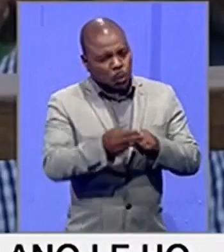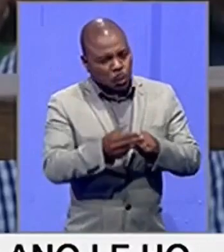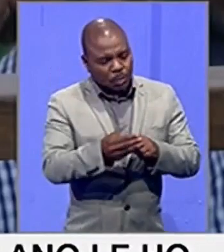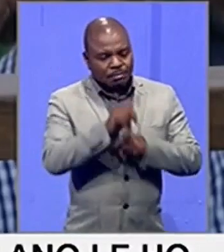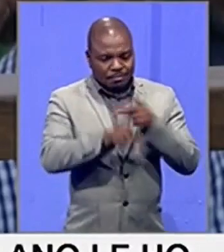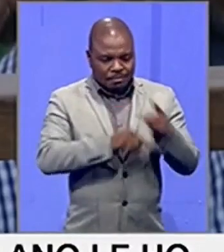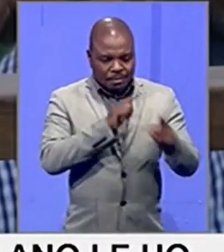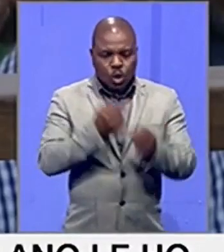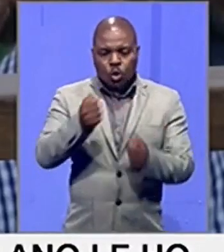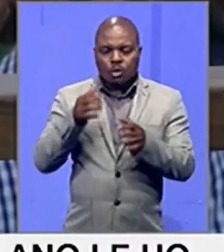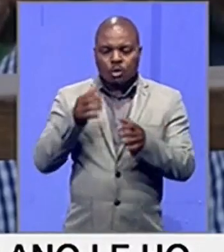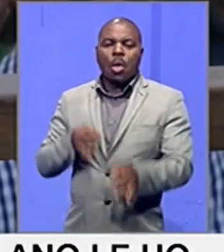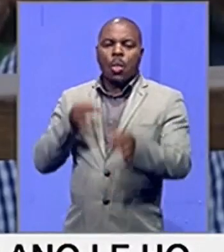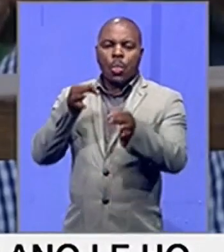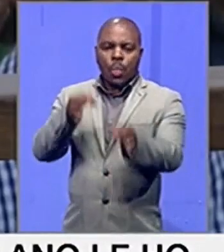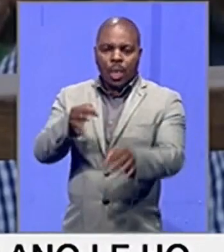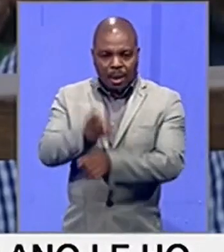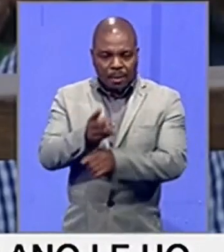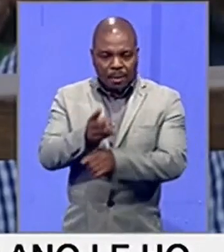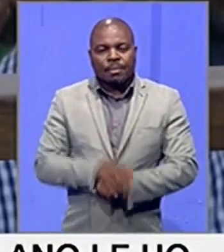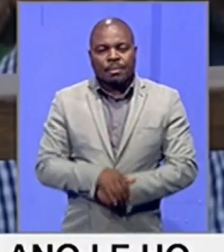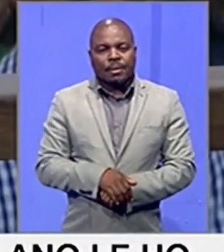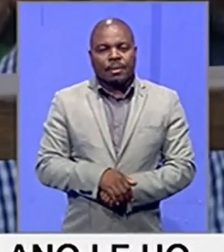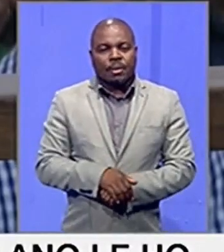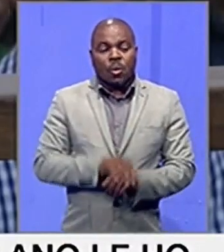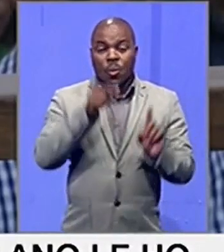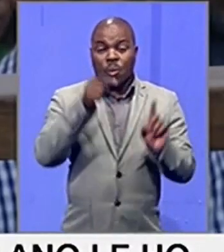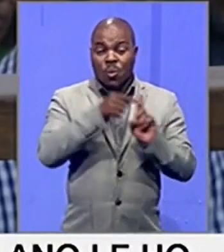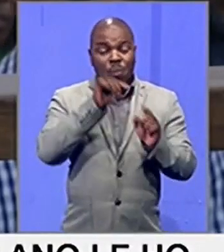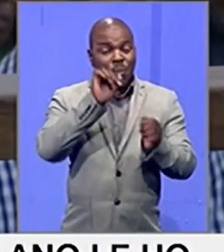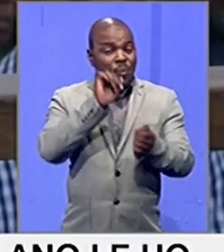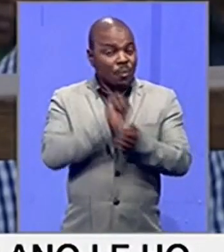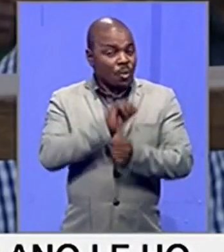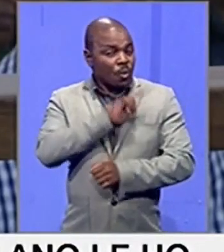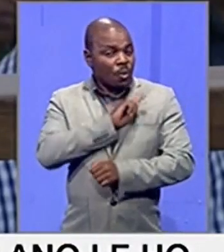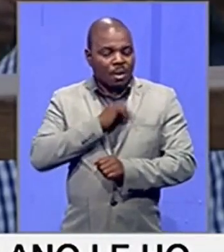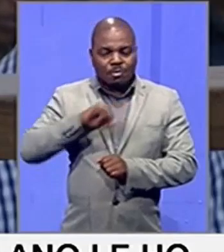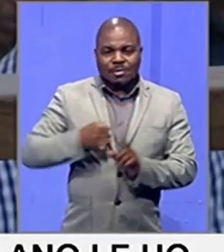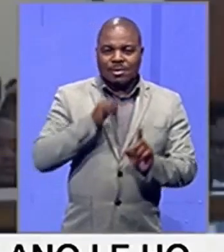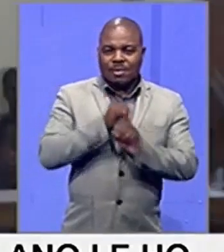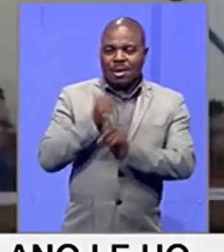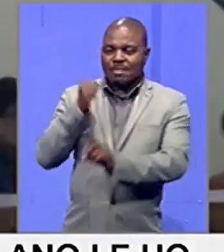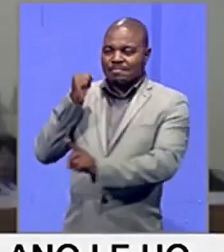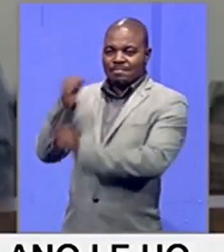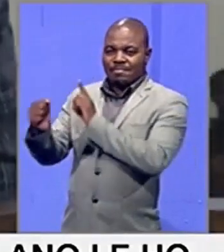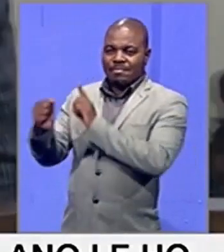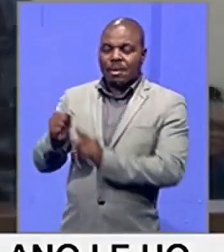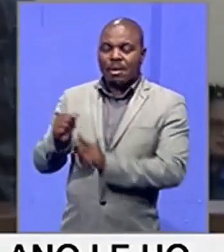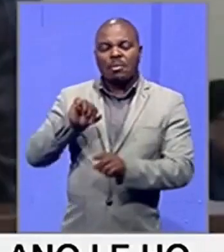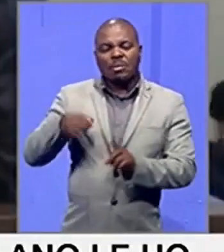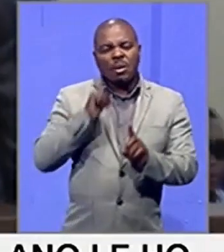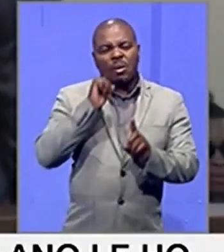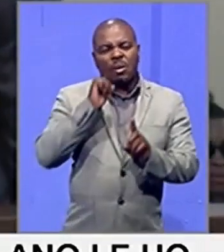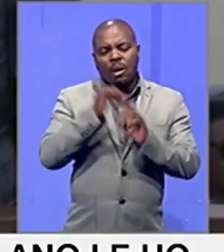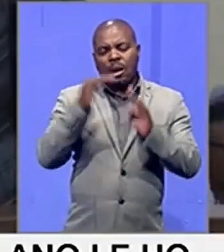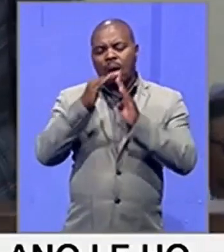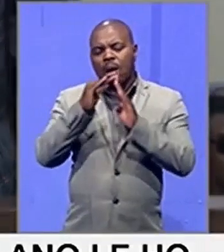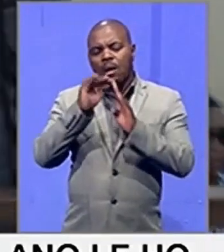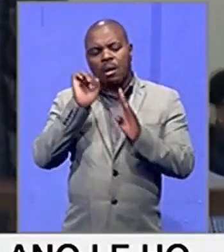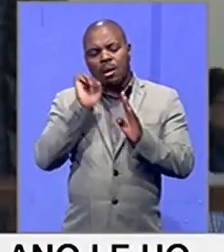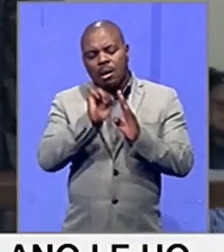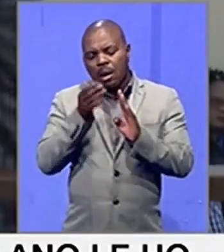e busediwa morago. O latofatswa ka go bolaya mohumagadi wa gagwe yo fitlhetsweng a tlhokafetse